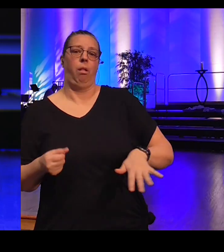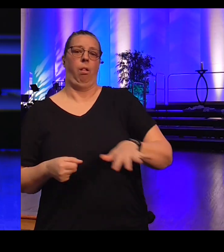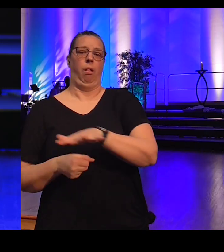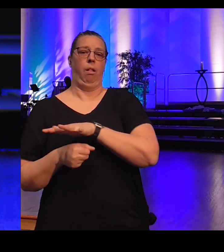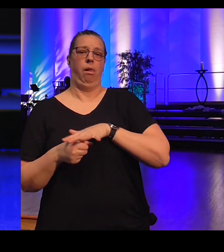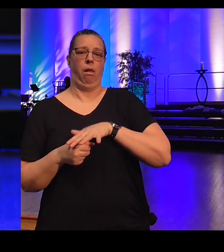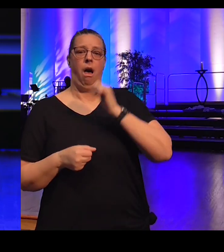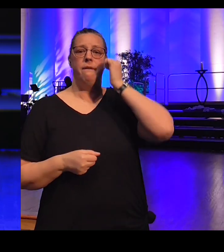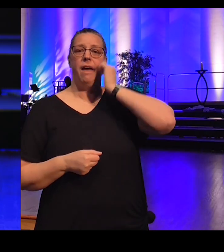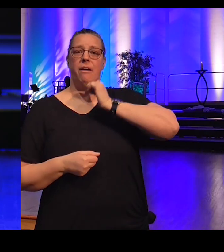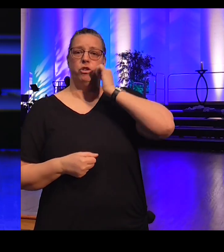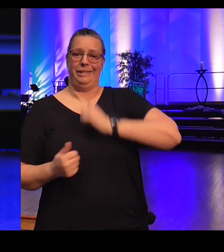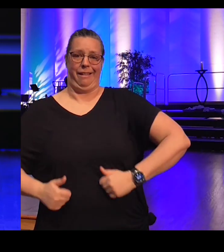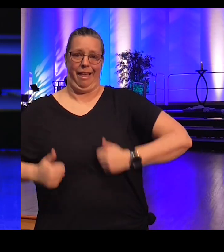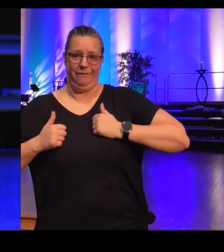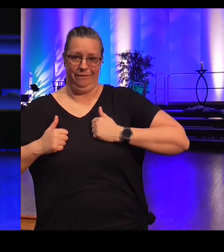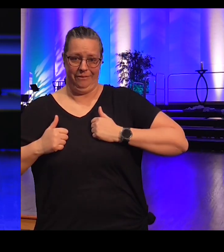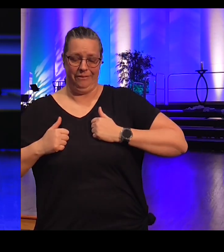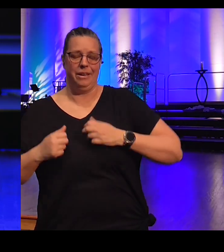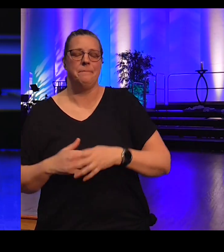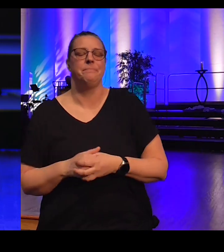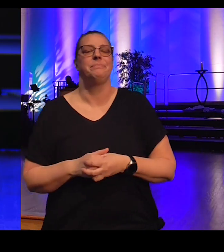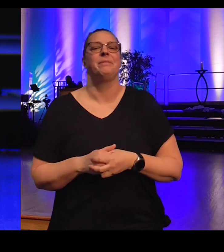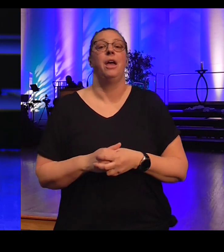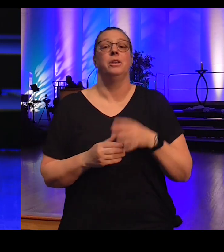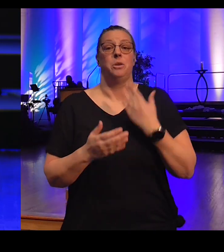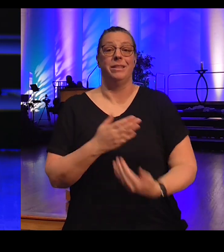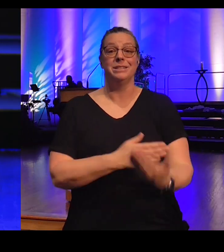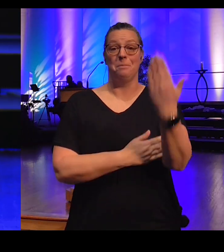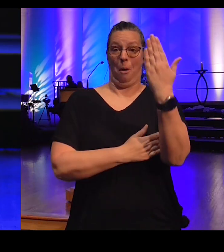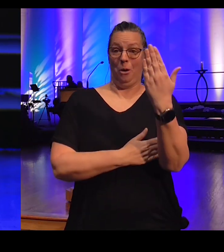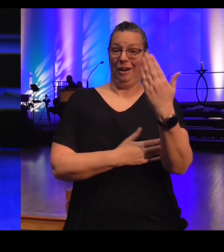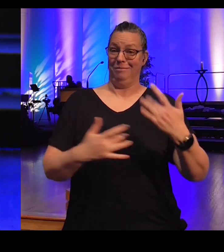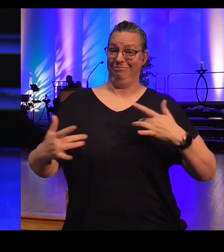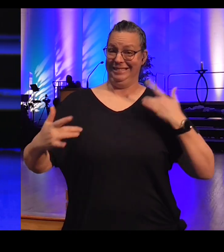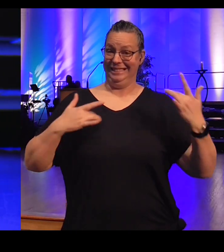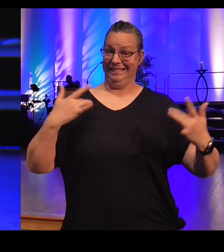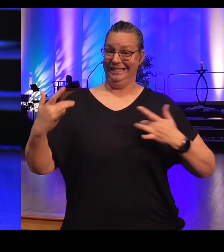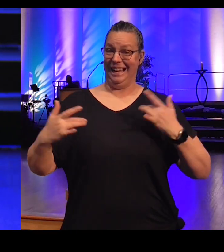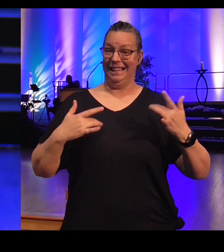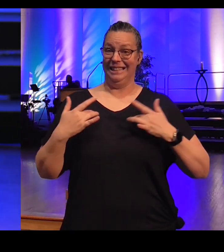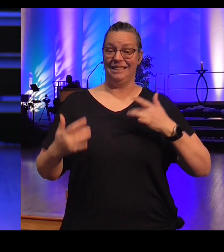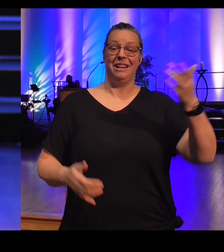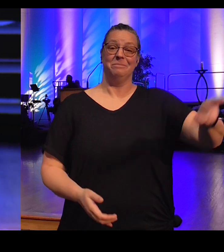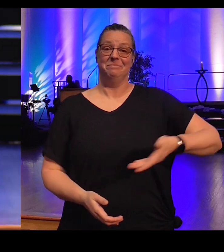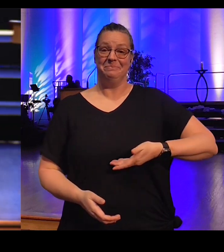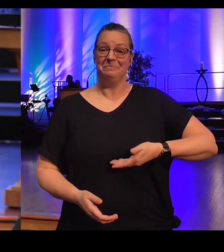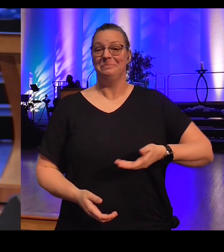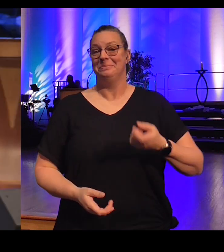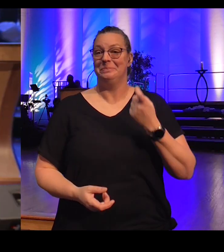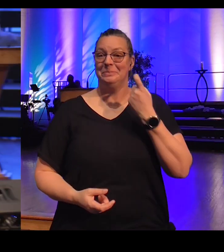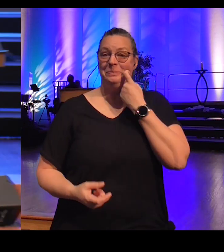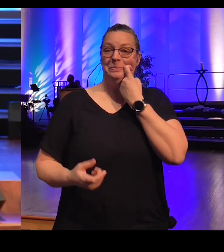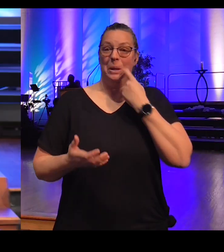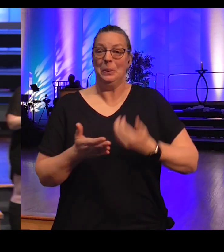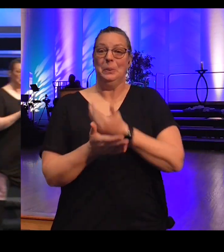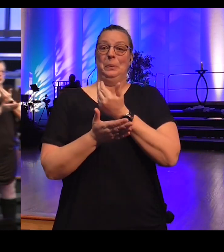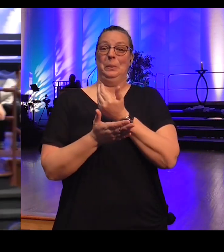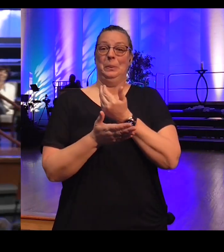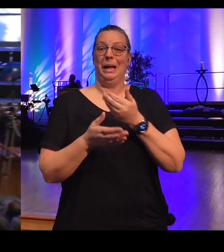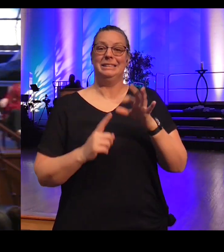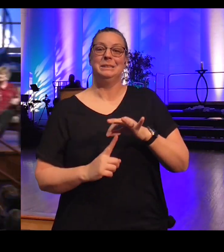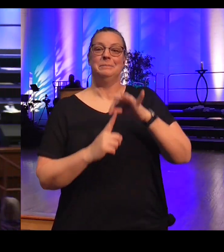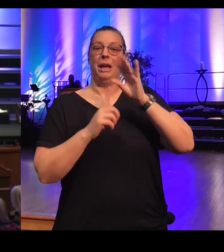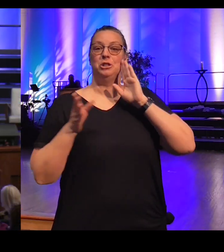lives. And this morning, I am so excited to introduce our latest special focus